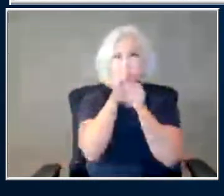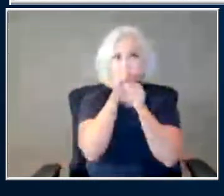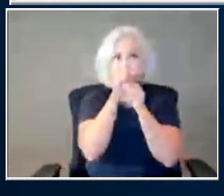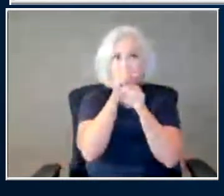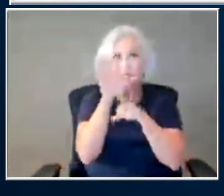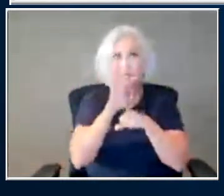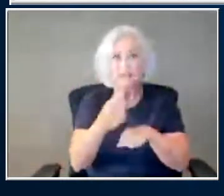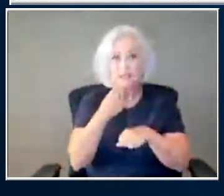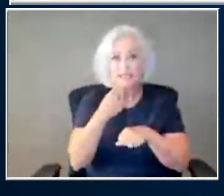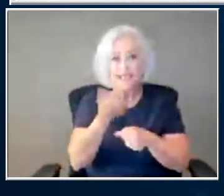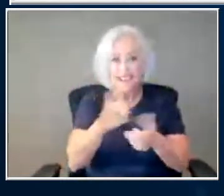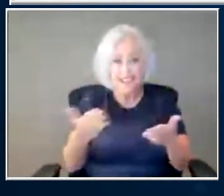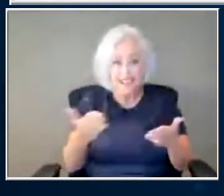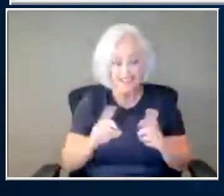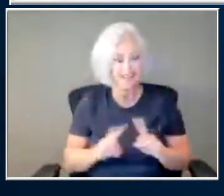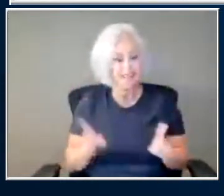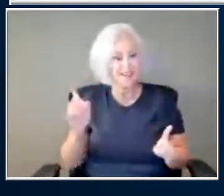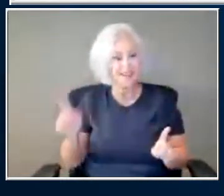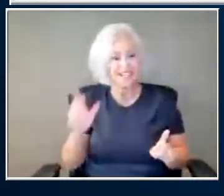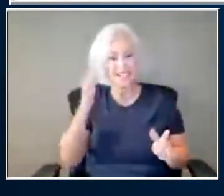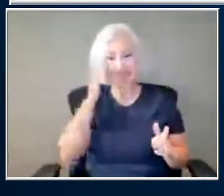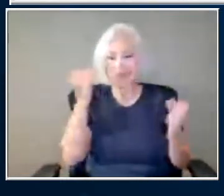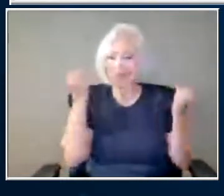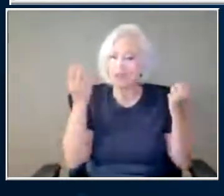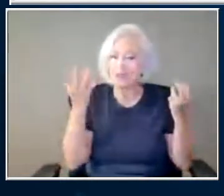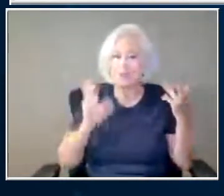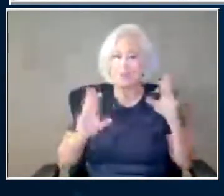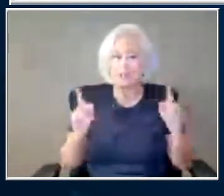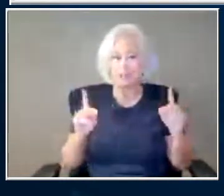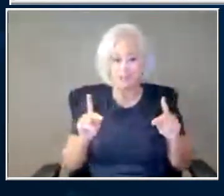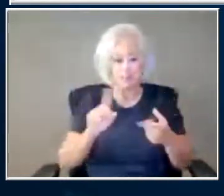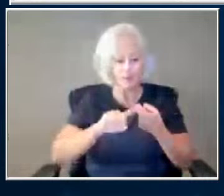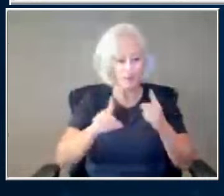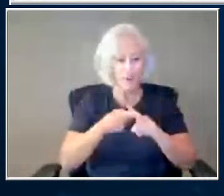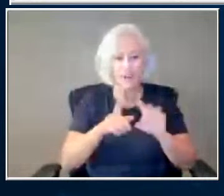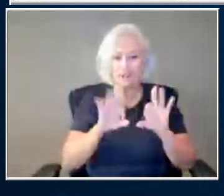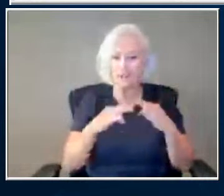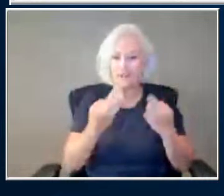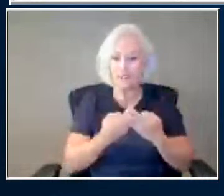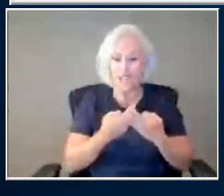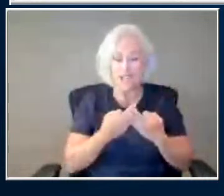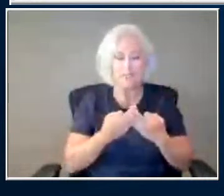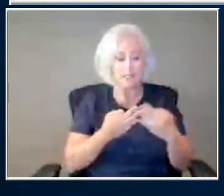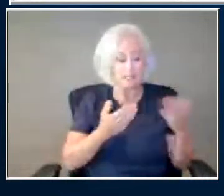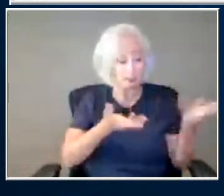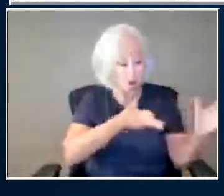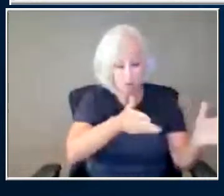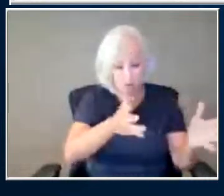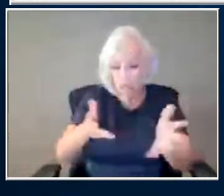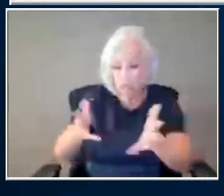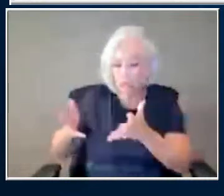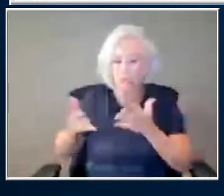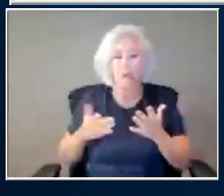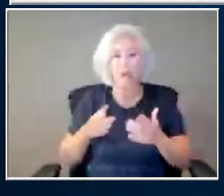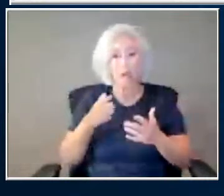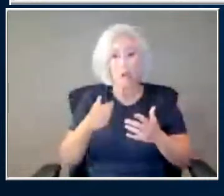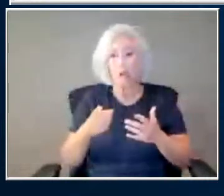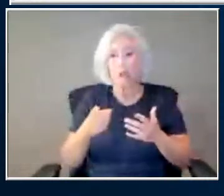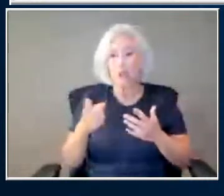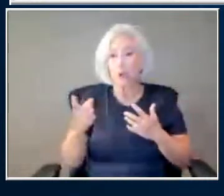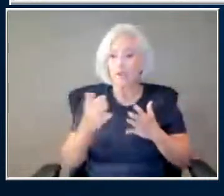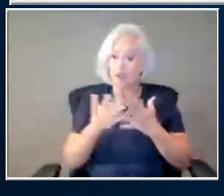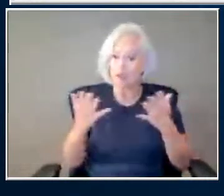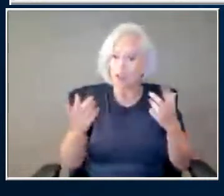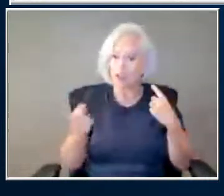and friends and family, do you get a lot of questions, and what are those like? And you must now feel more comfortable talking about it, knowing that you might